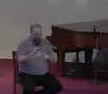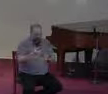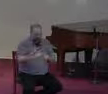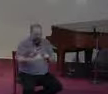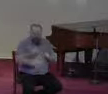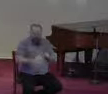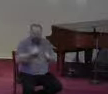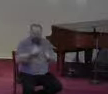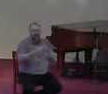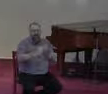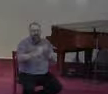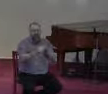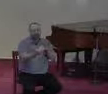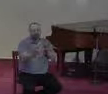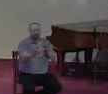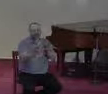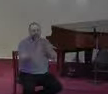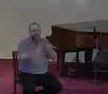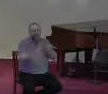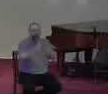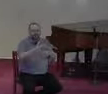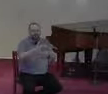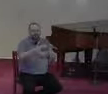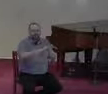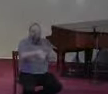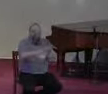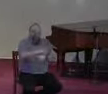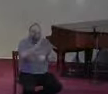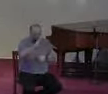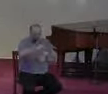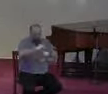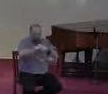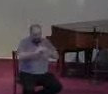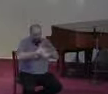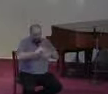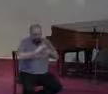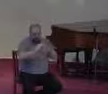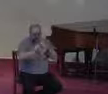But I ask you in the presence of this church, will you protect the unity